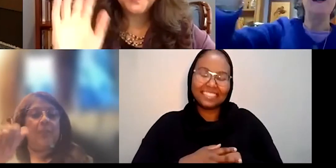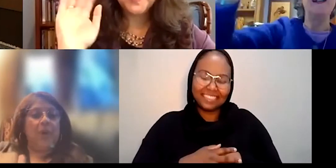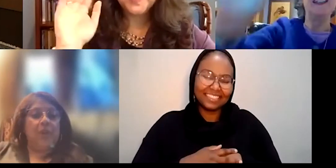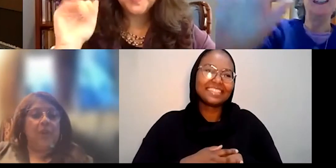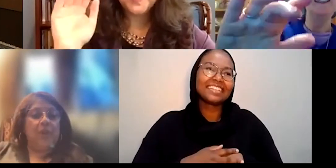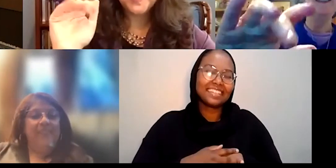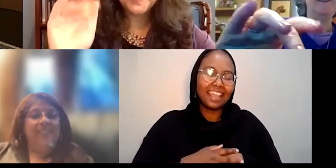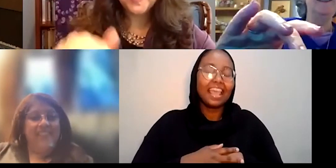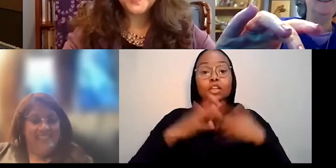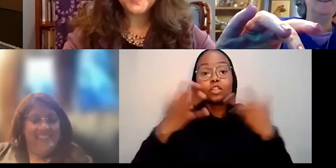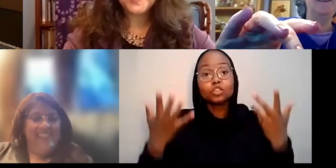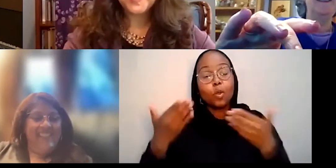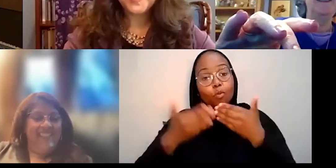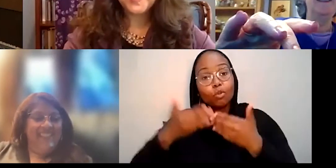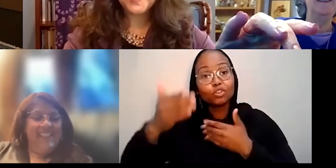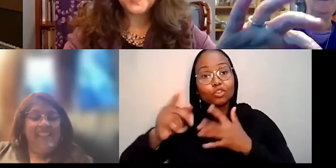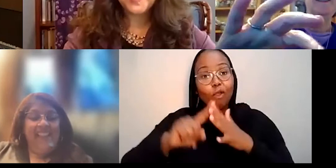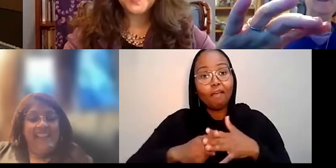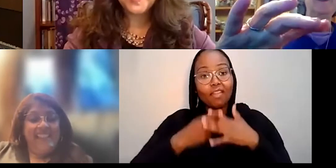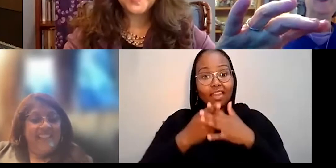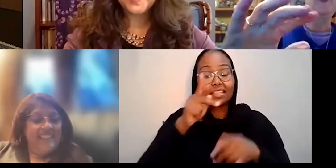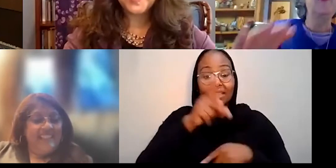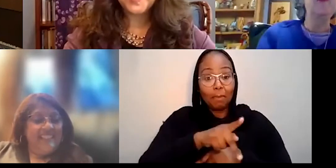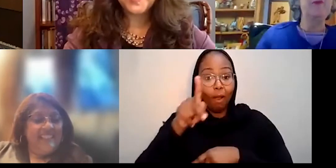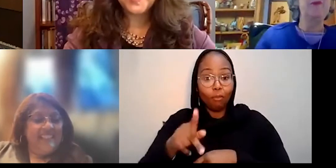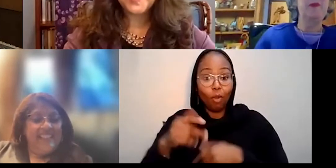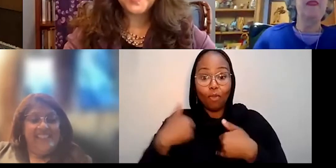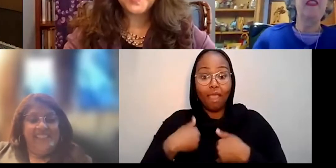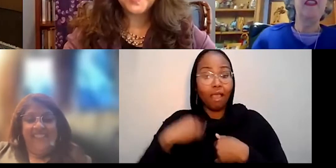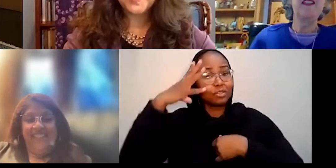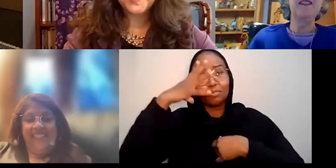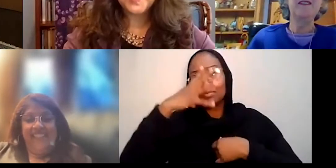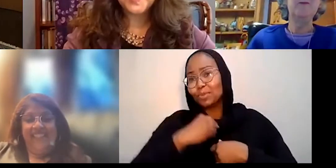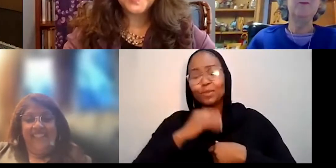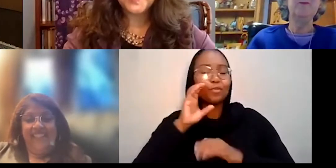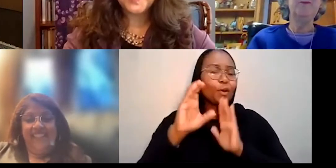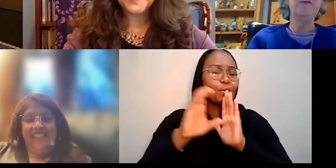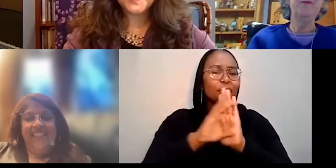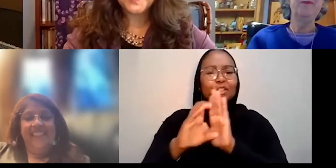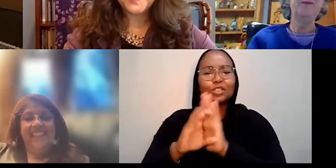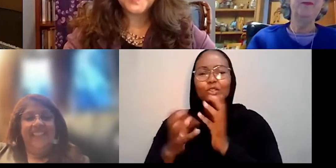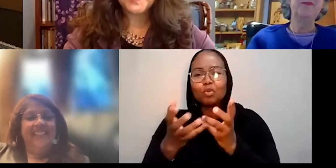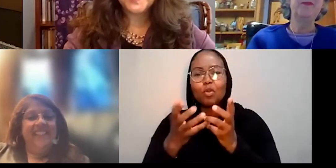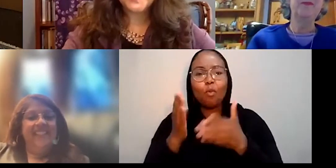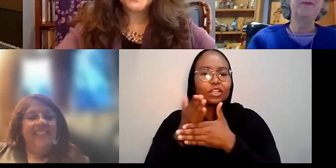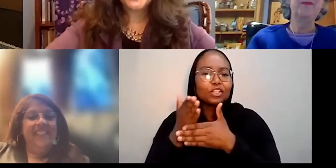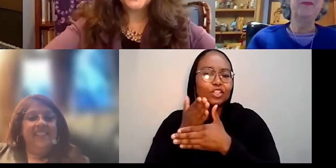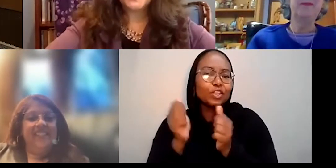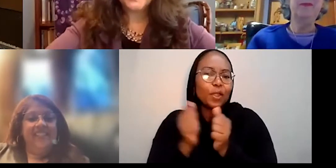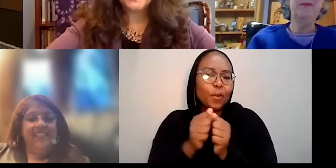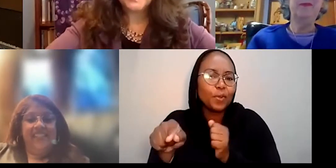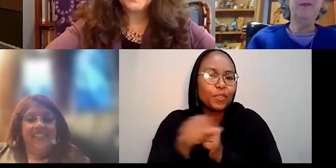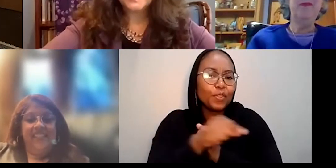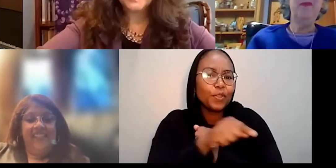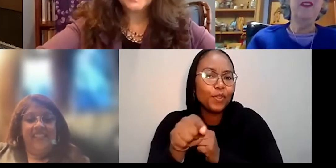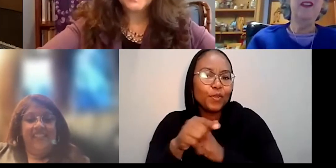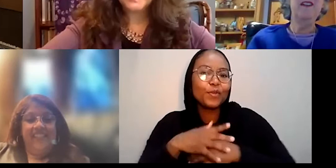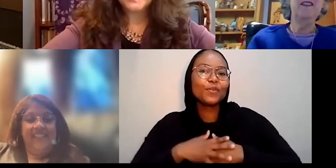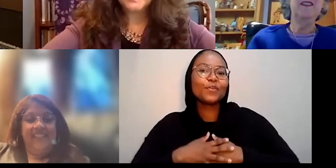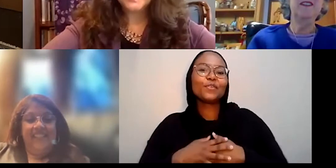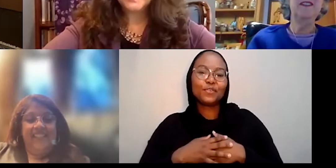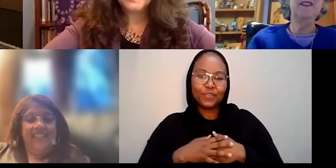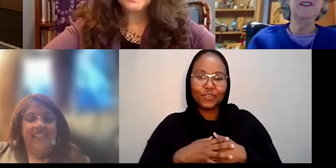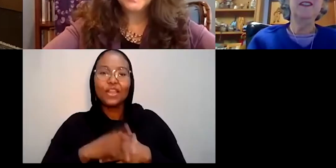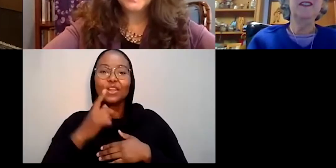jump right into our PowerPoint. We have some beautiful pictures that we want to share with you, a little bit of visuals to share so that